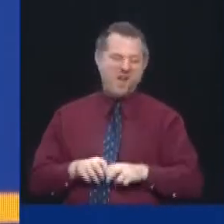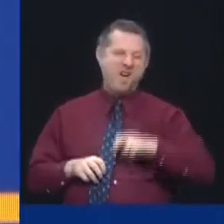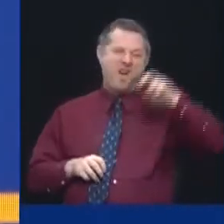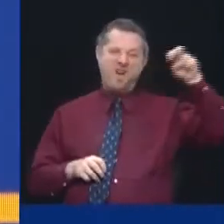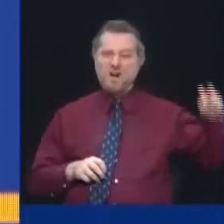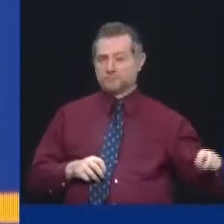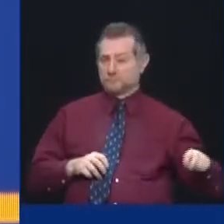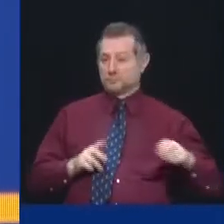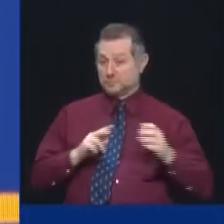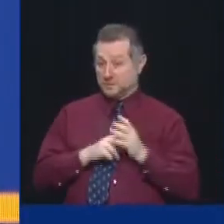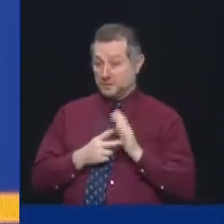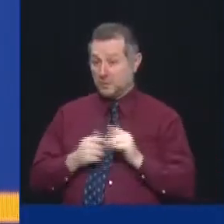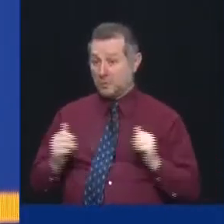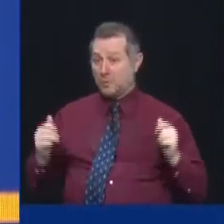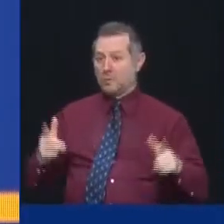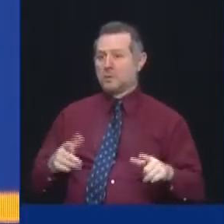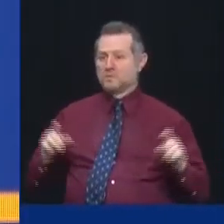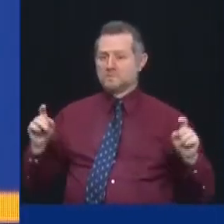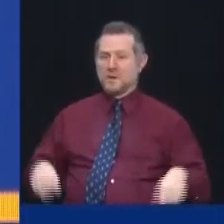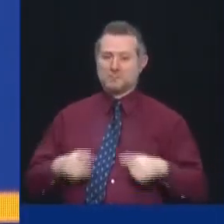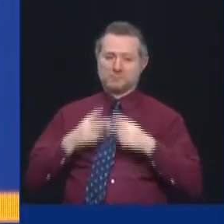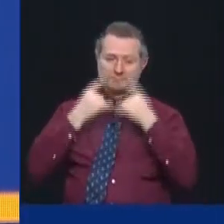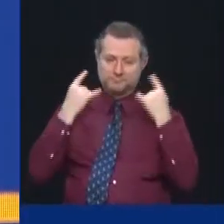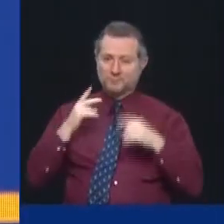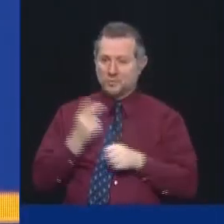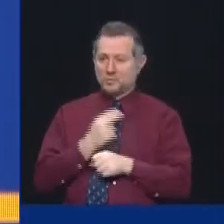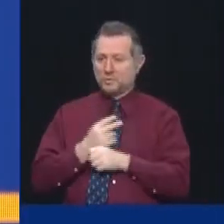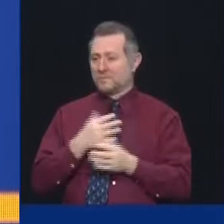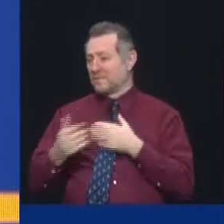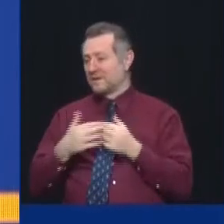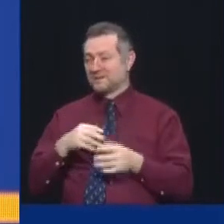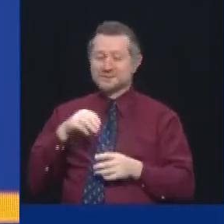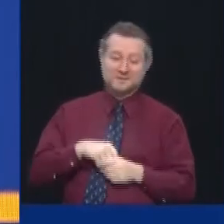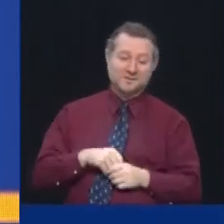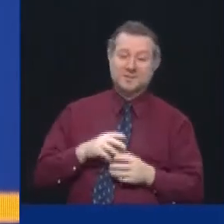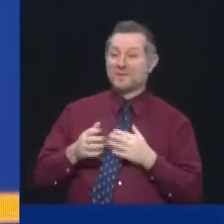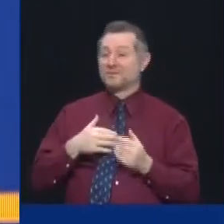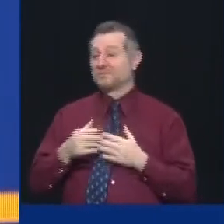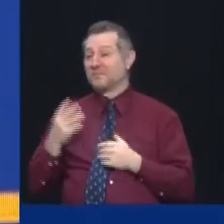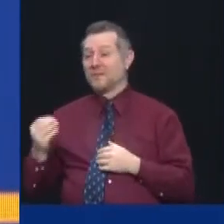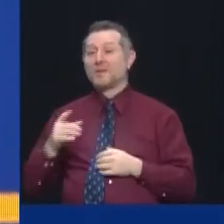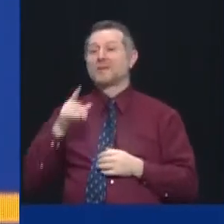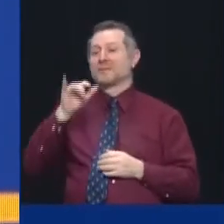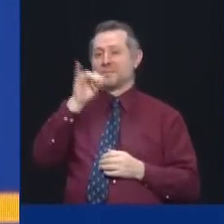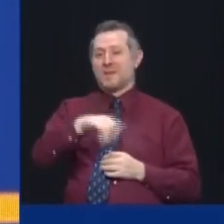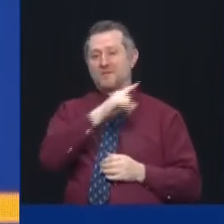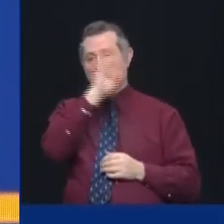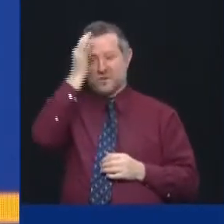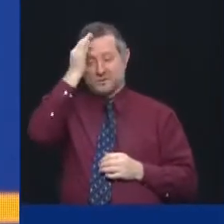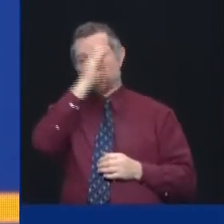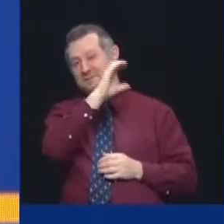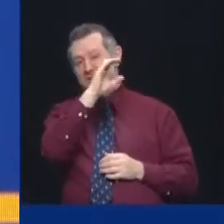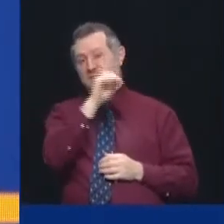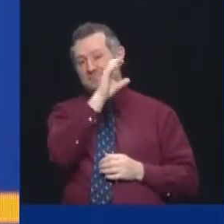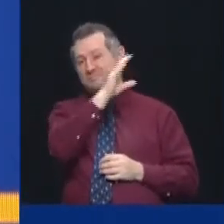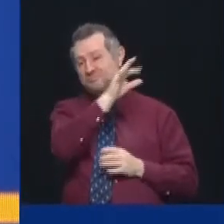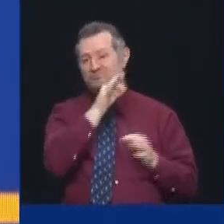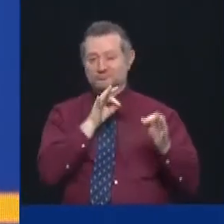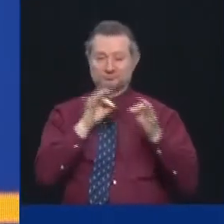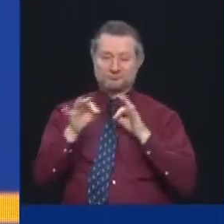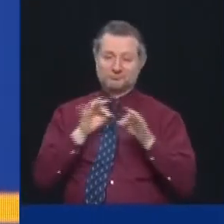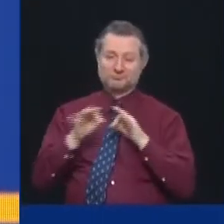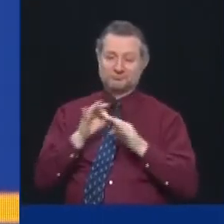how we can? That's where this state has to be. Because if we can dream